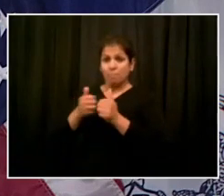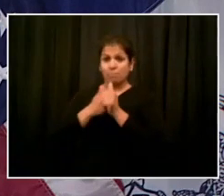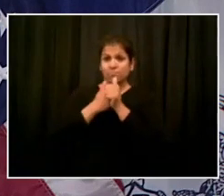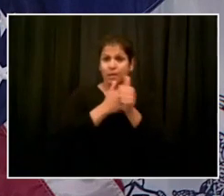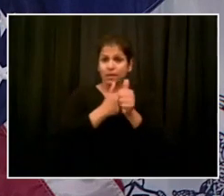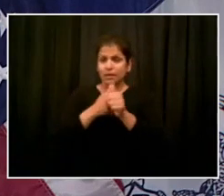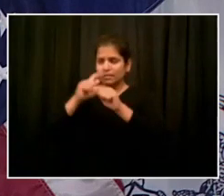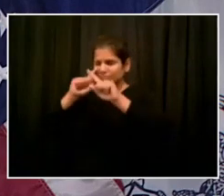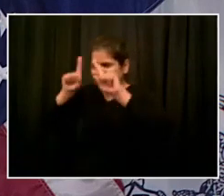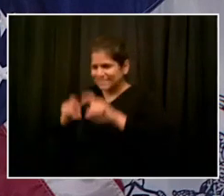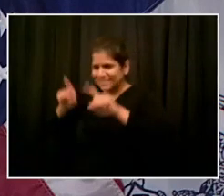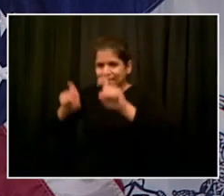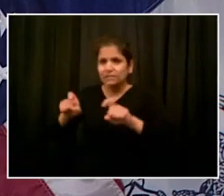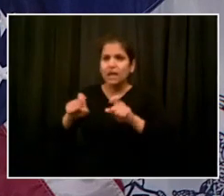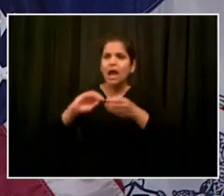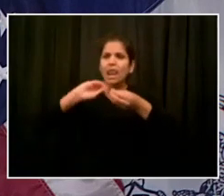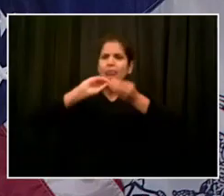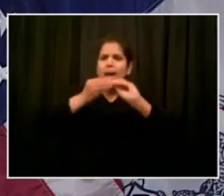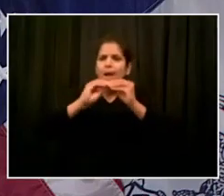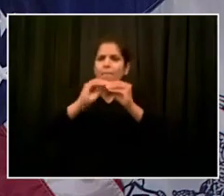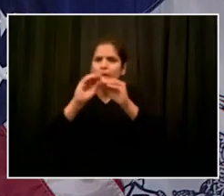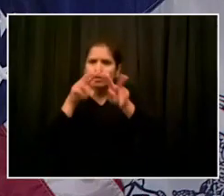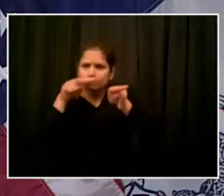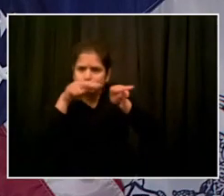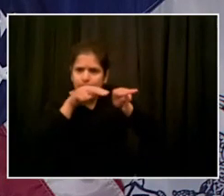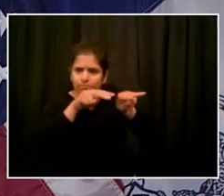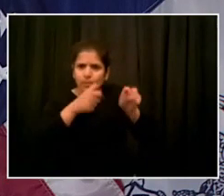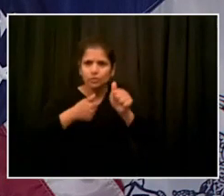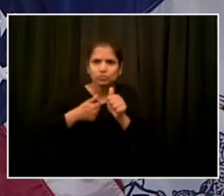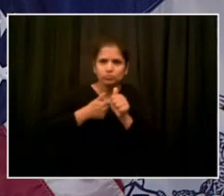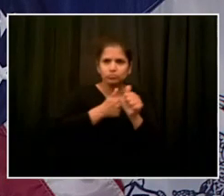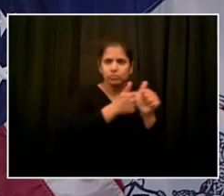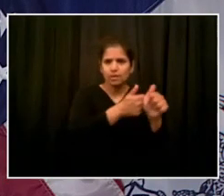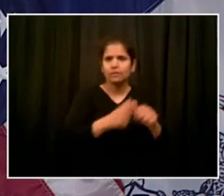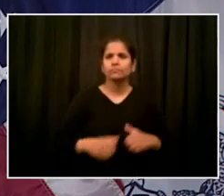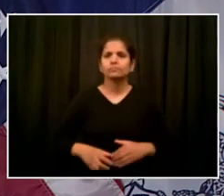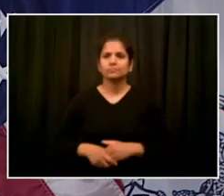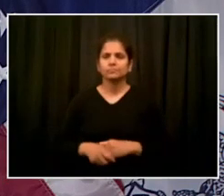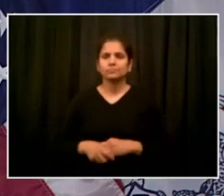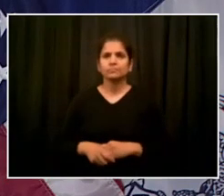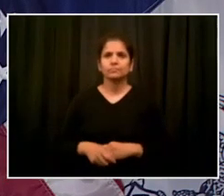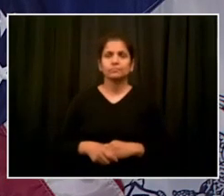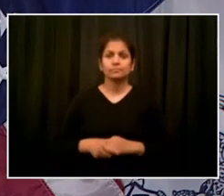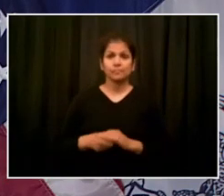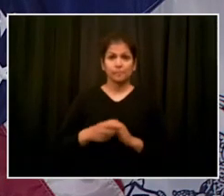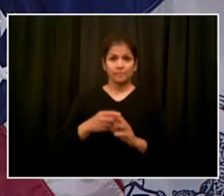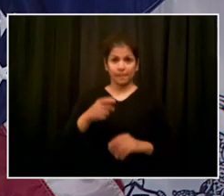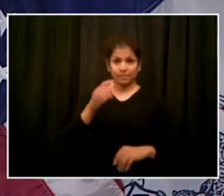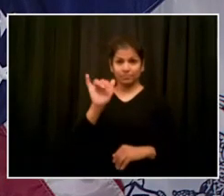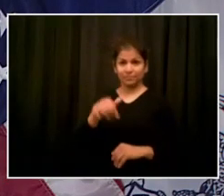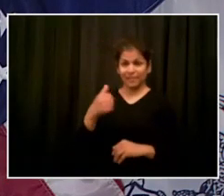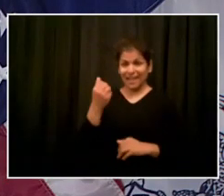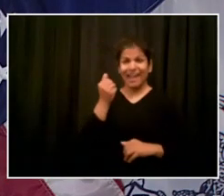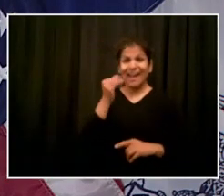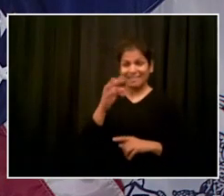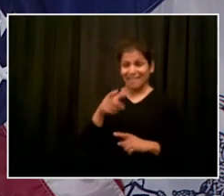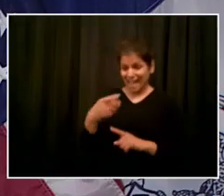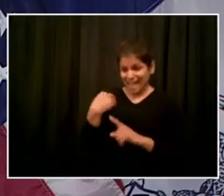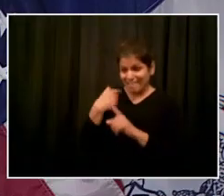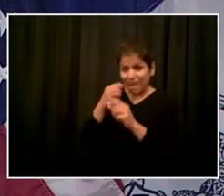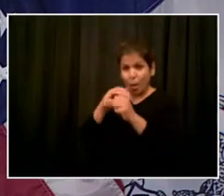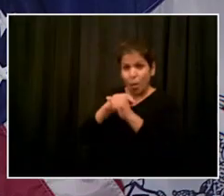addressed. We're looking if we have any kind of localized problem, we can get all over it with our health team. But the fact